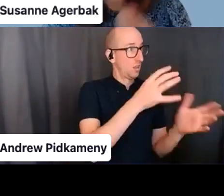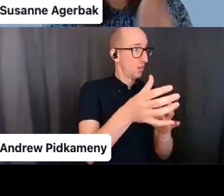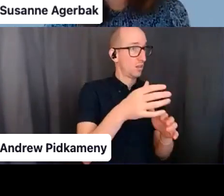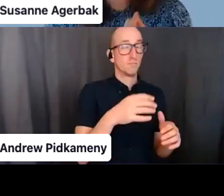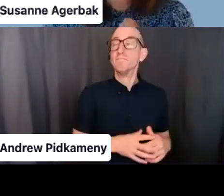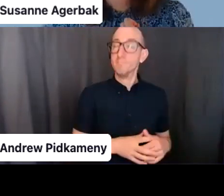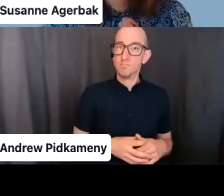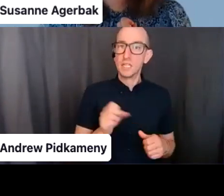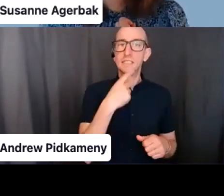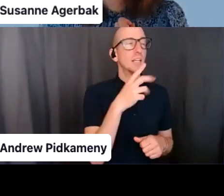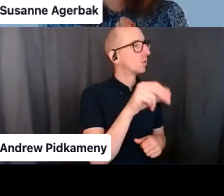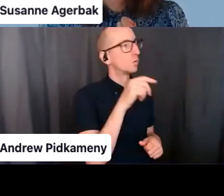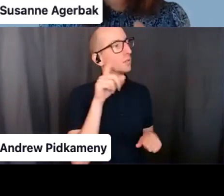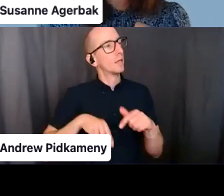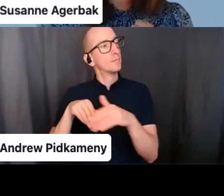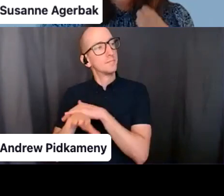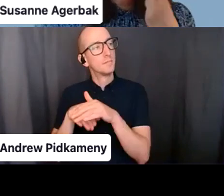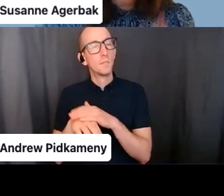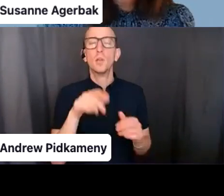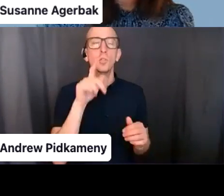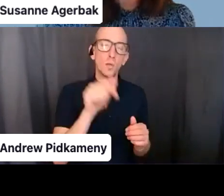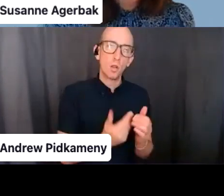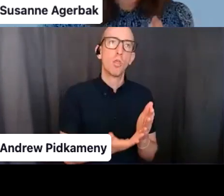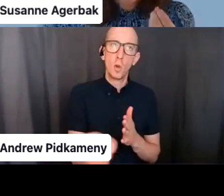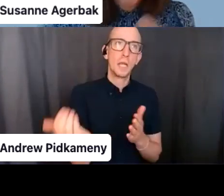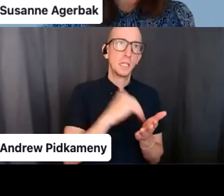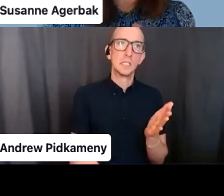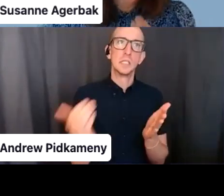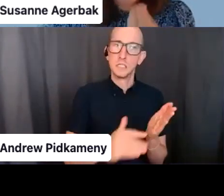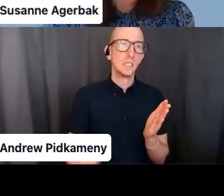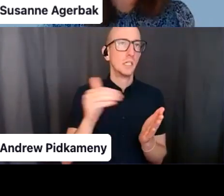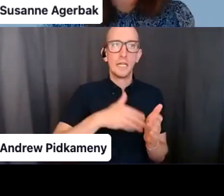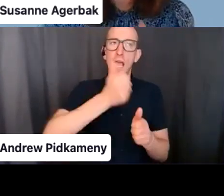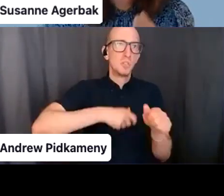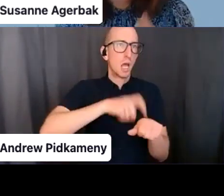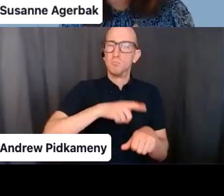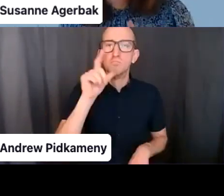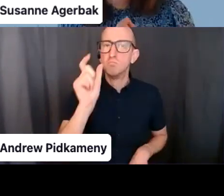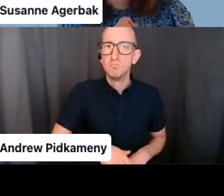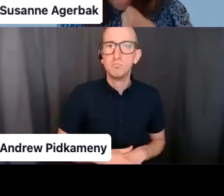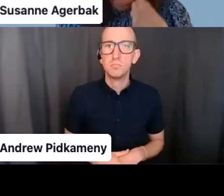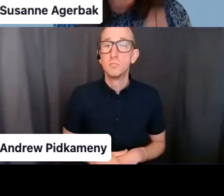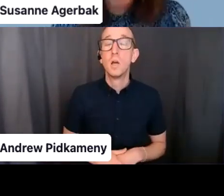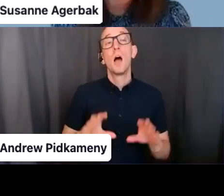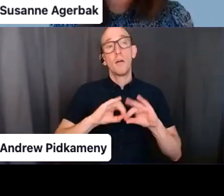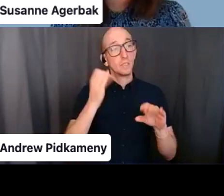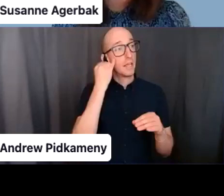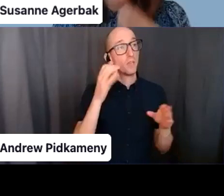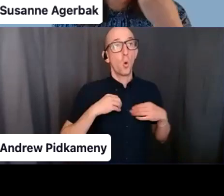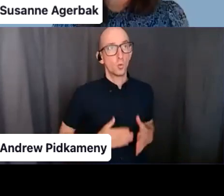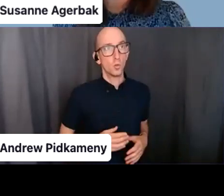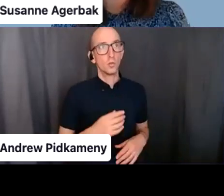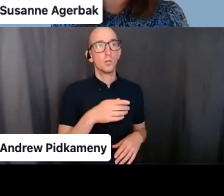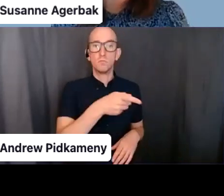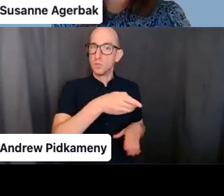through it endlessly. Obviously, if the owner says at some point, I've done some